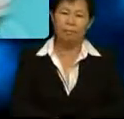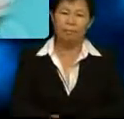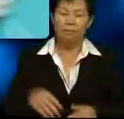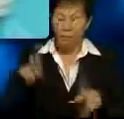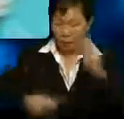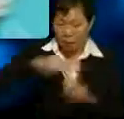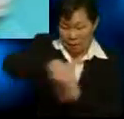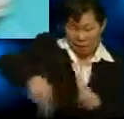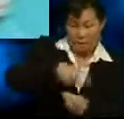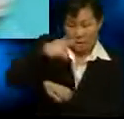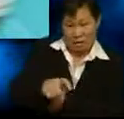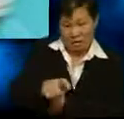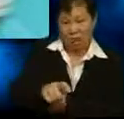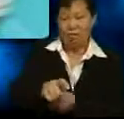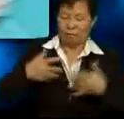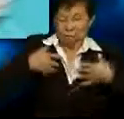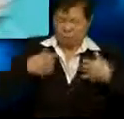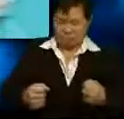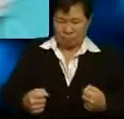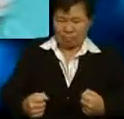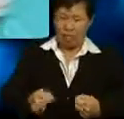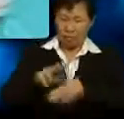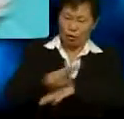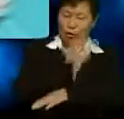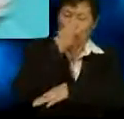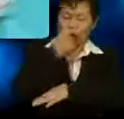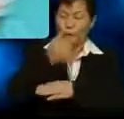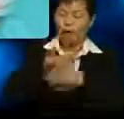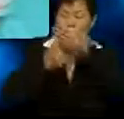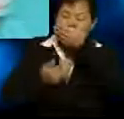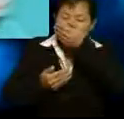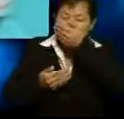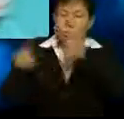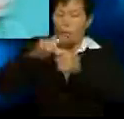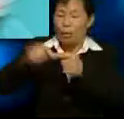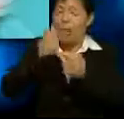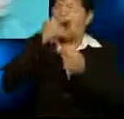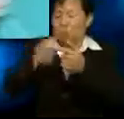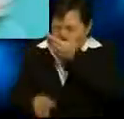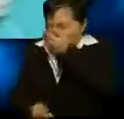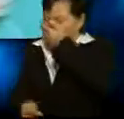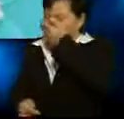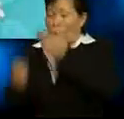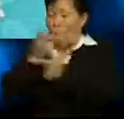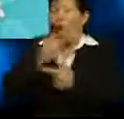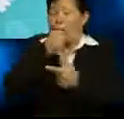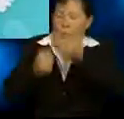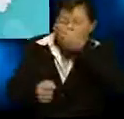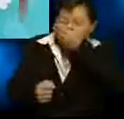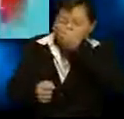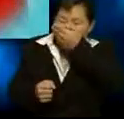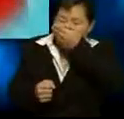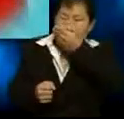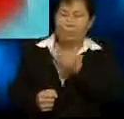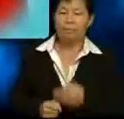People around you need to stay well. Use a tissue to cover your mouth when you sneeze or cough.